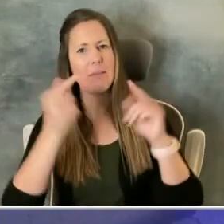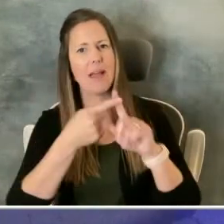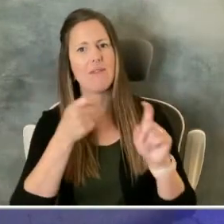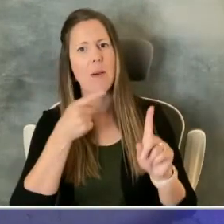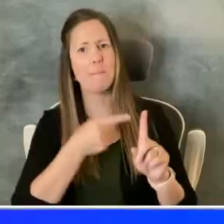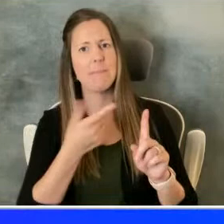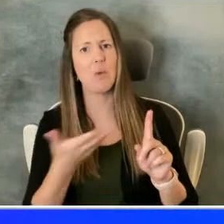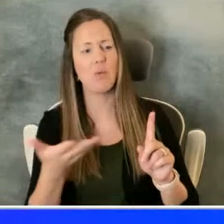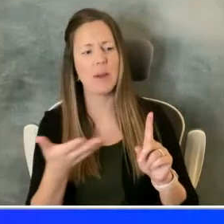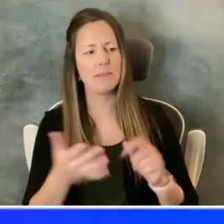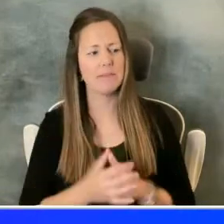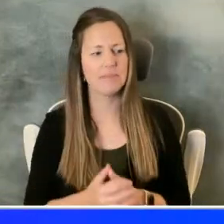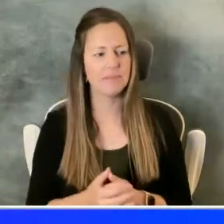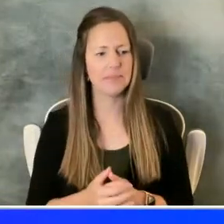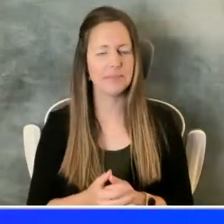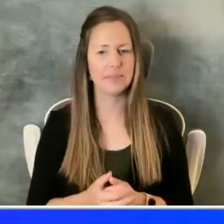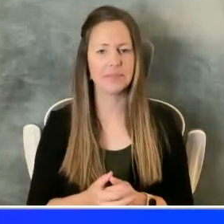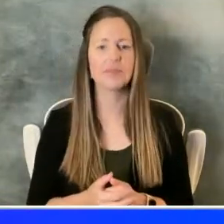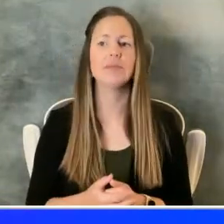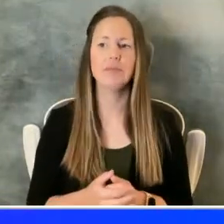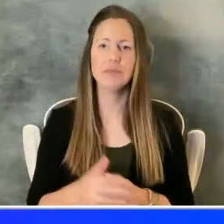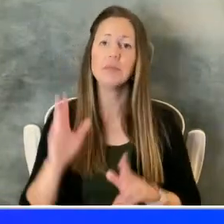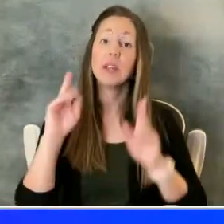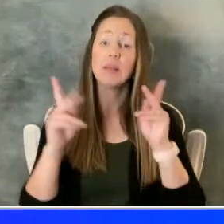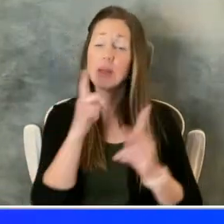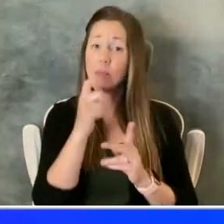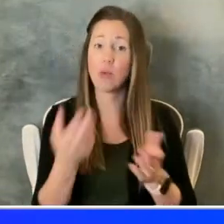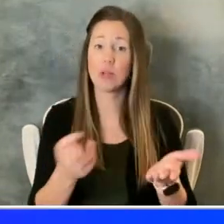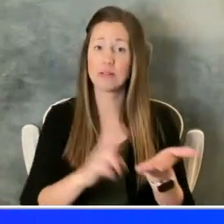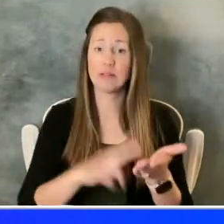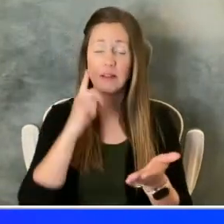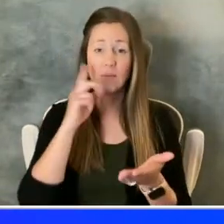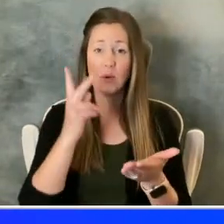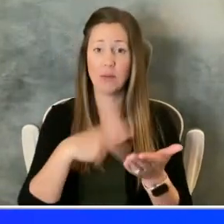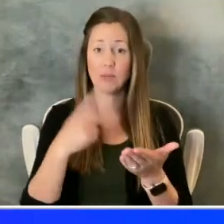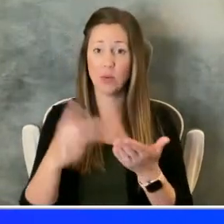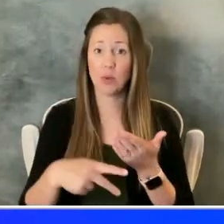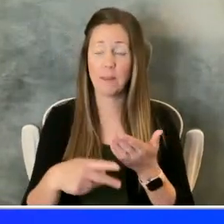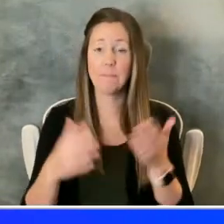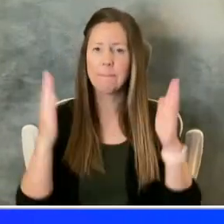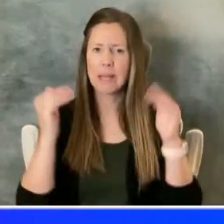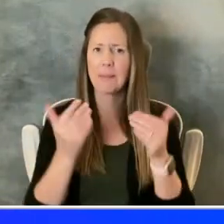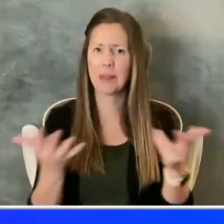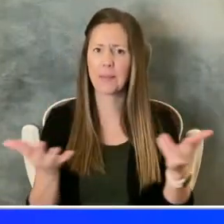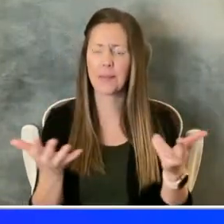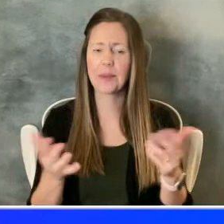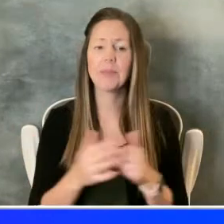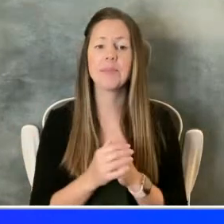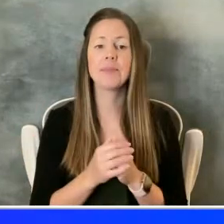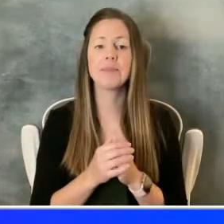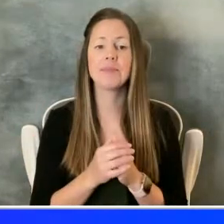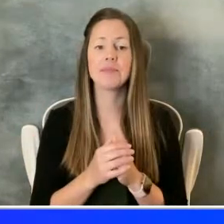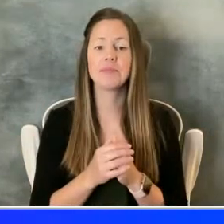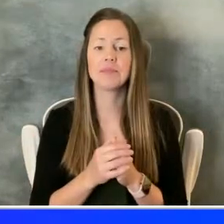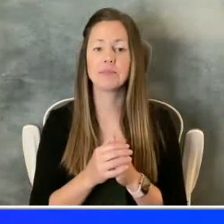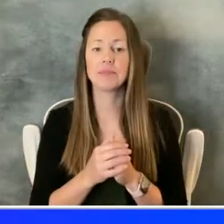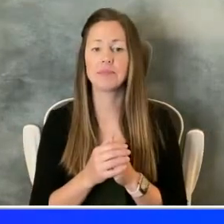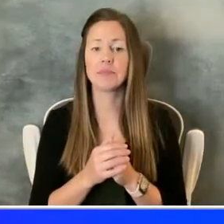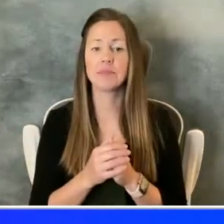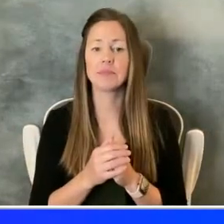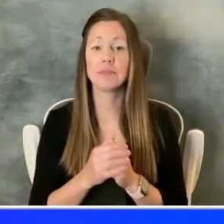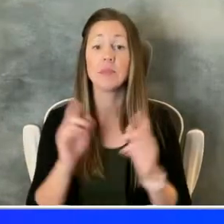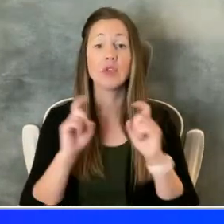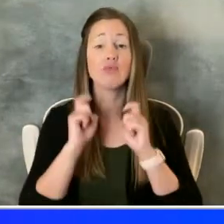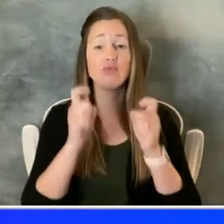is expected of those who sign up include a donation of blood and urine